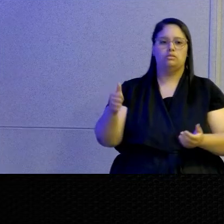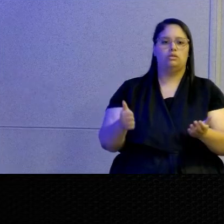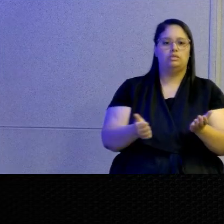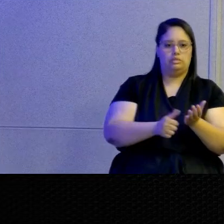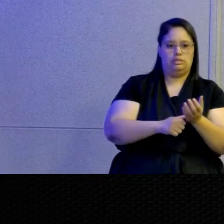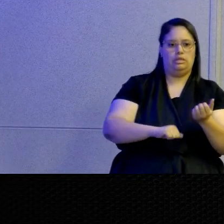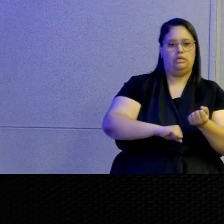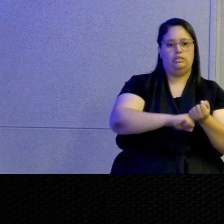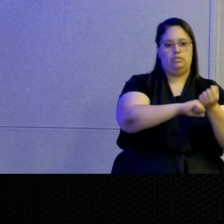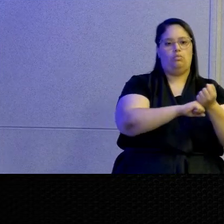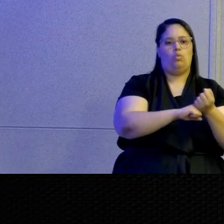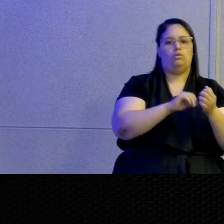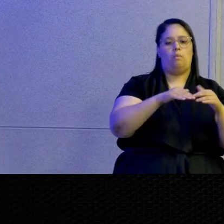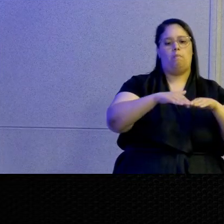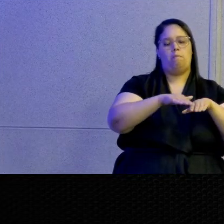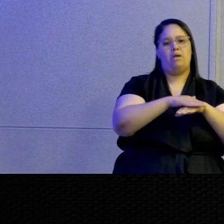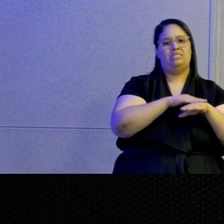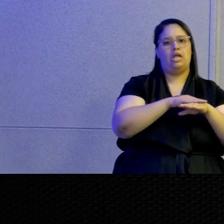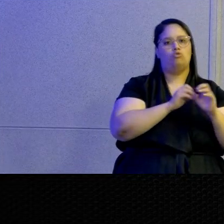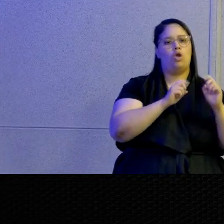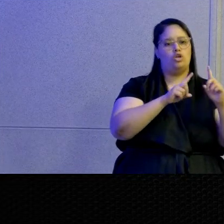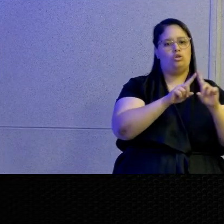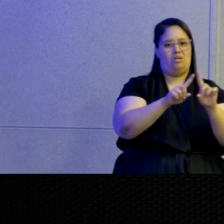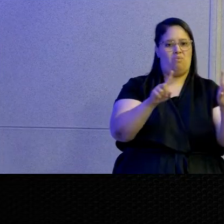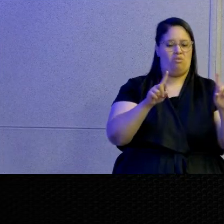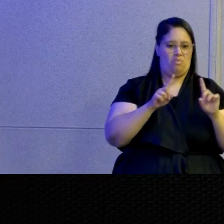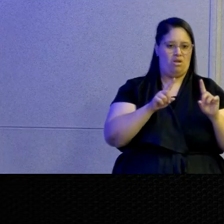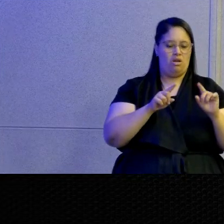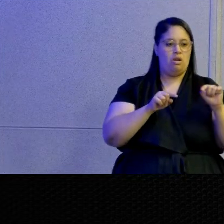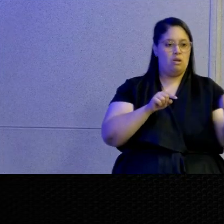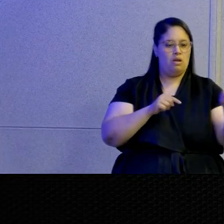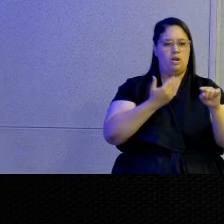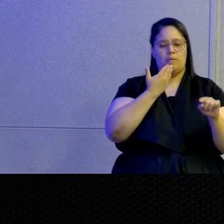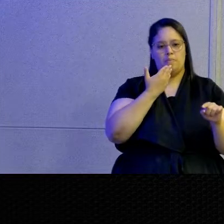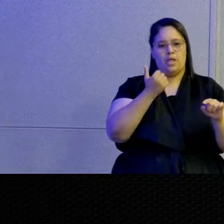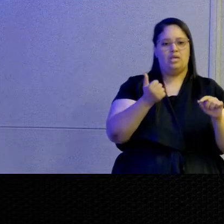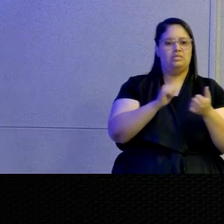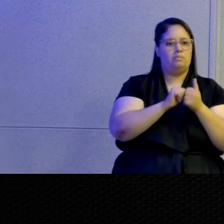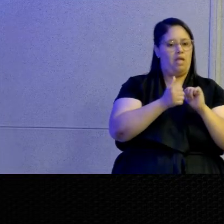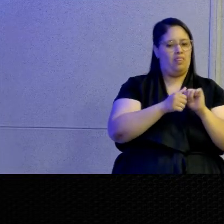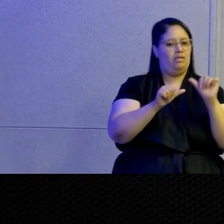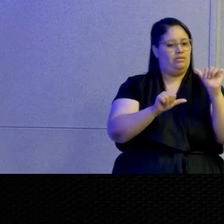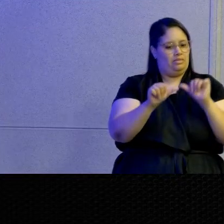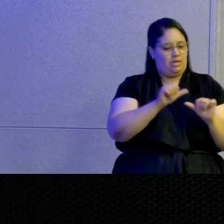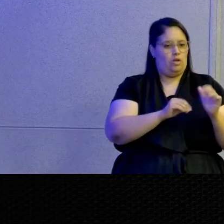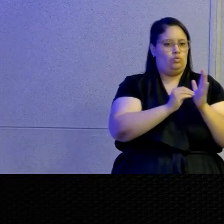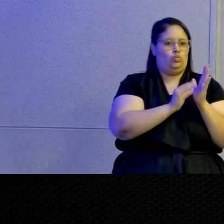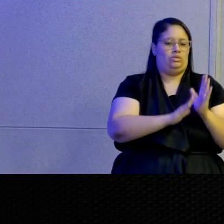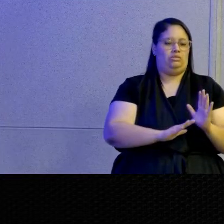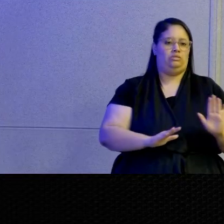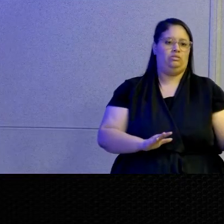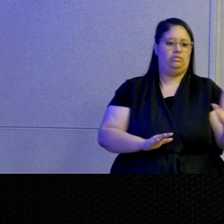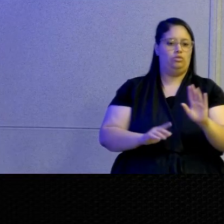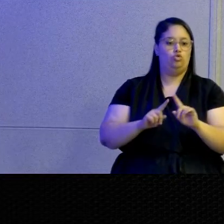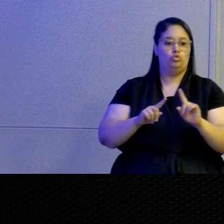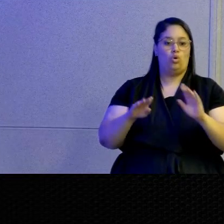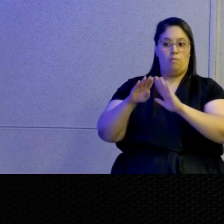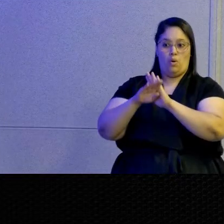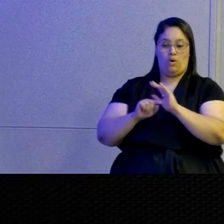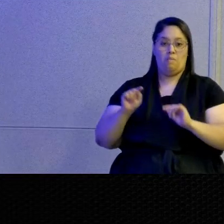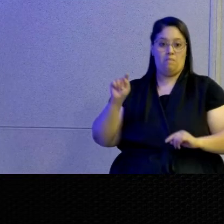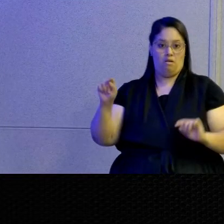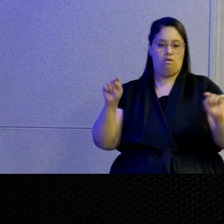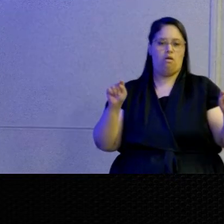the Department of Basic Education to have best math and science students. So these programs